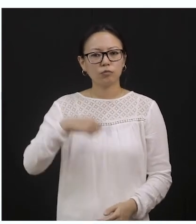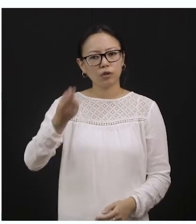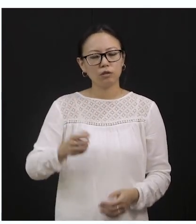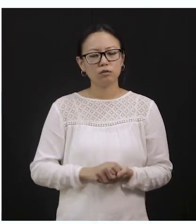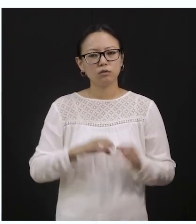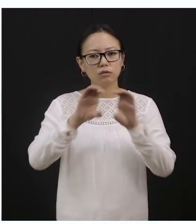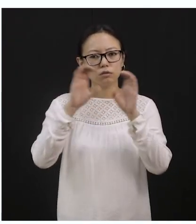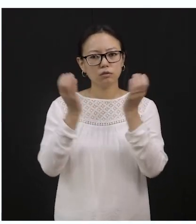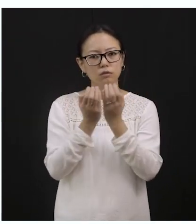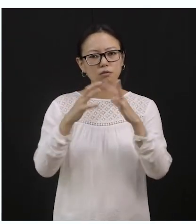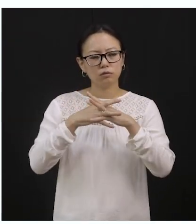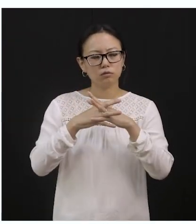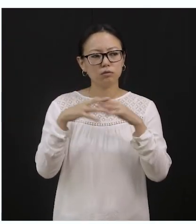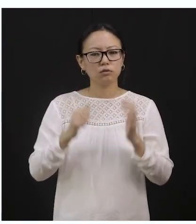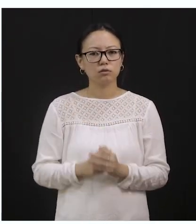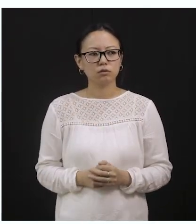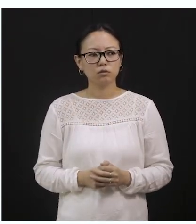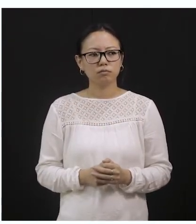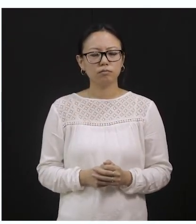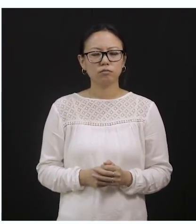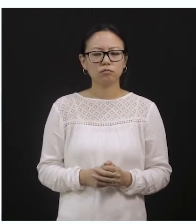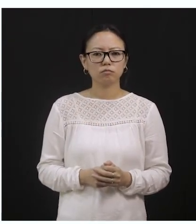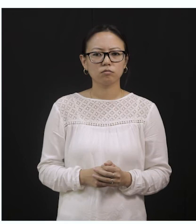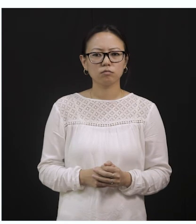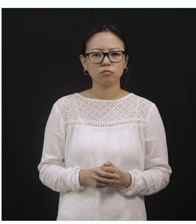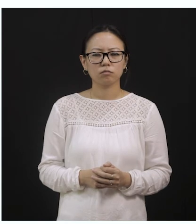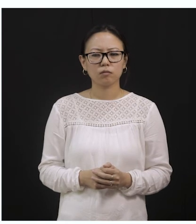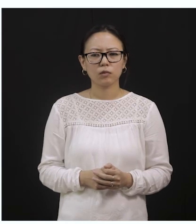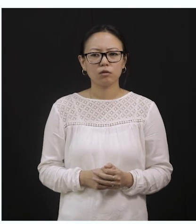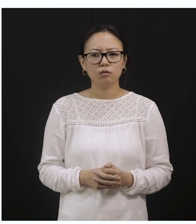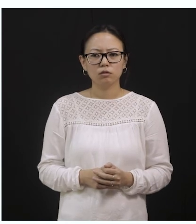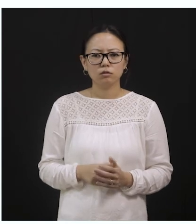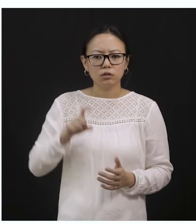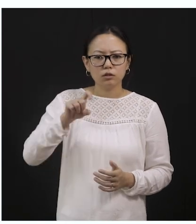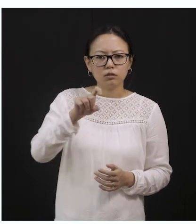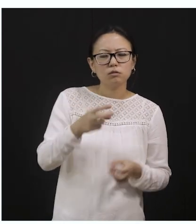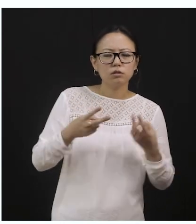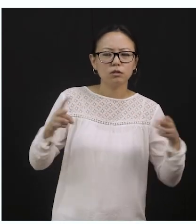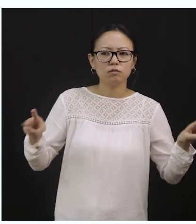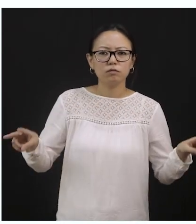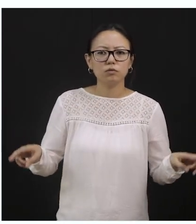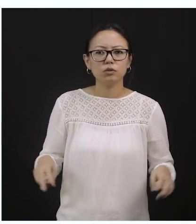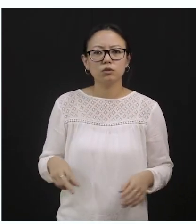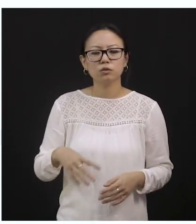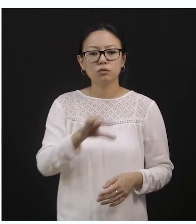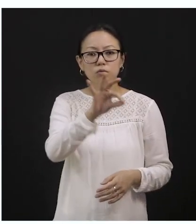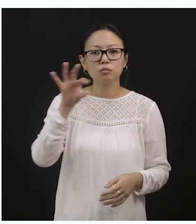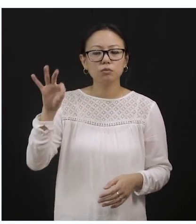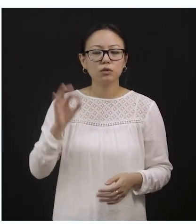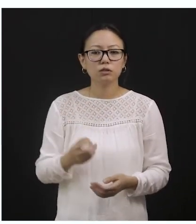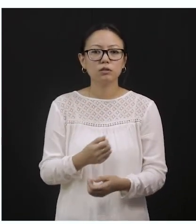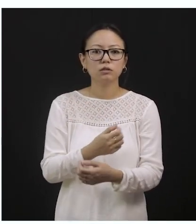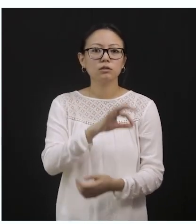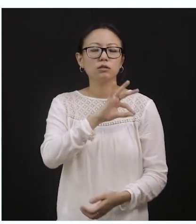classwork. Which of the following is attracted to light bulbs? Which means which of the following insect is attracted to light bulbs? Is